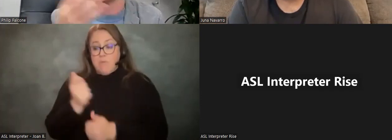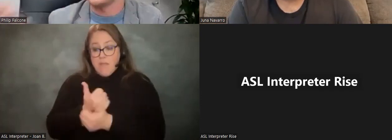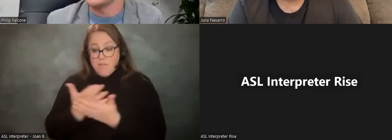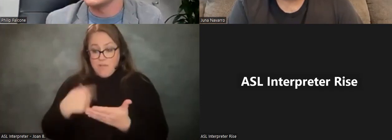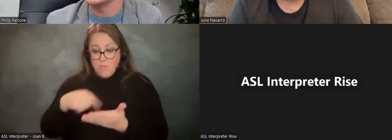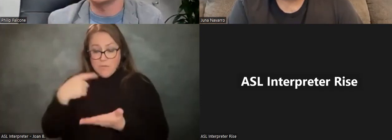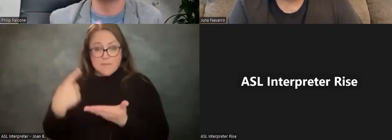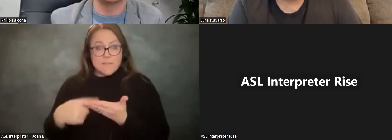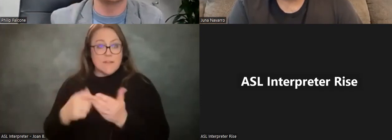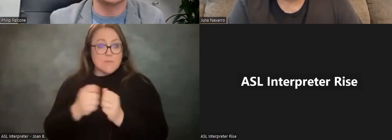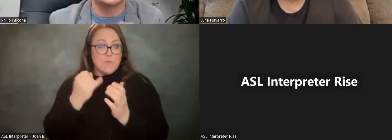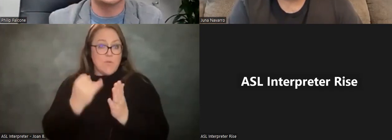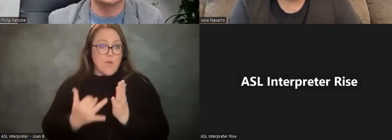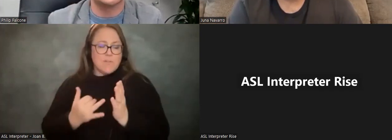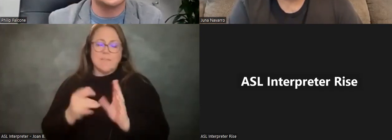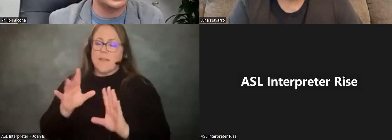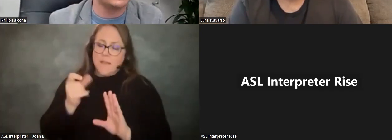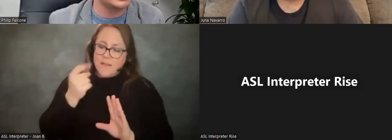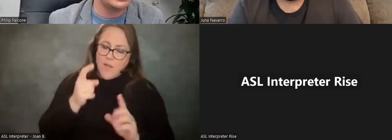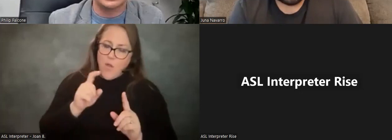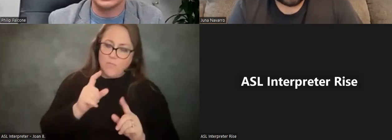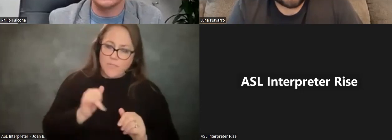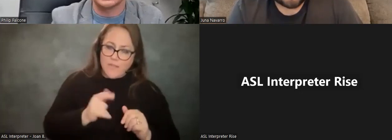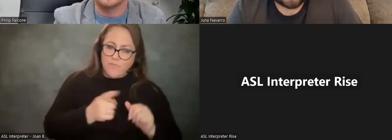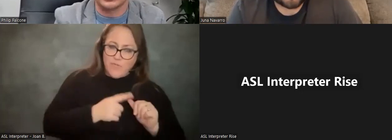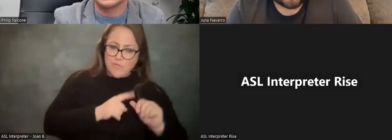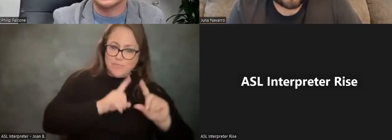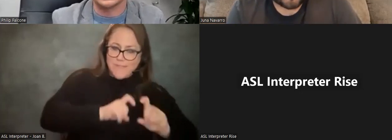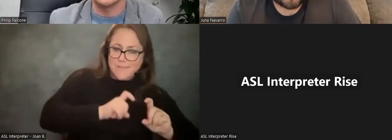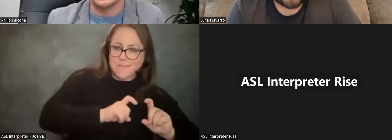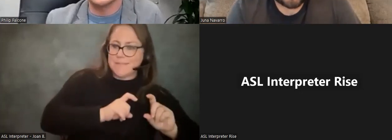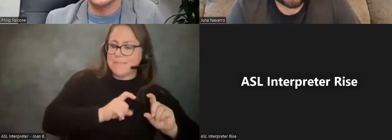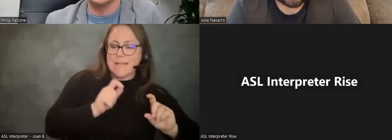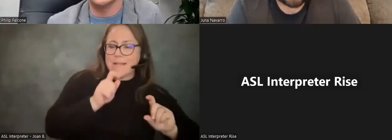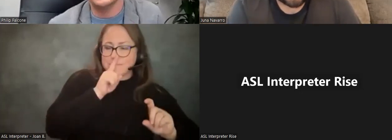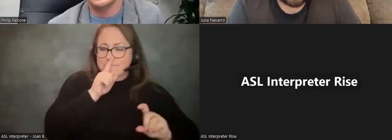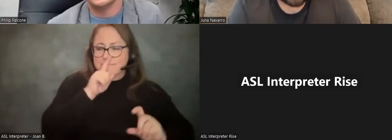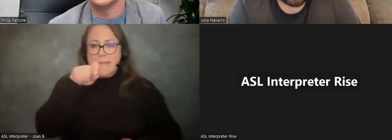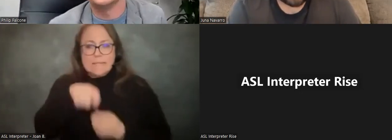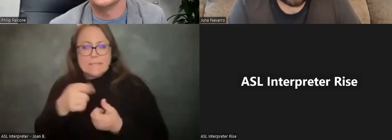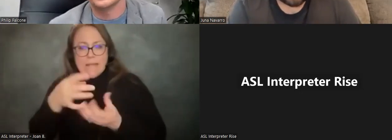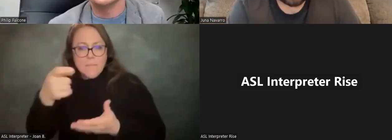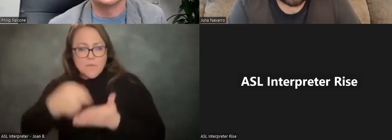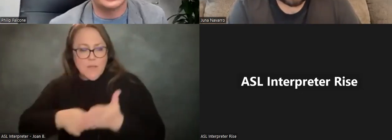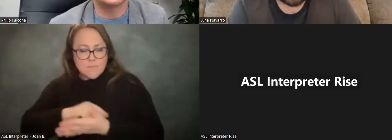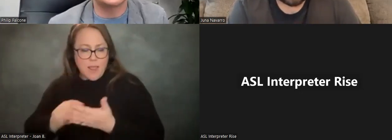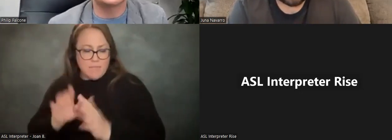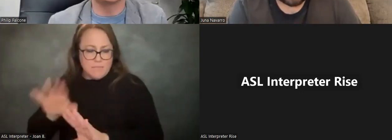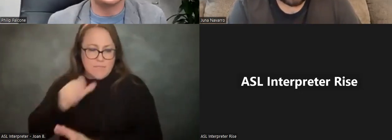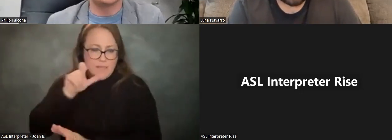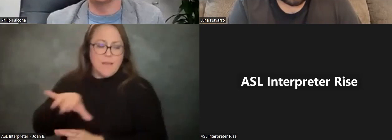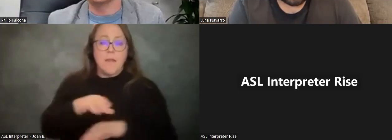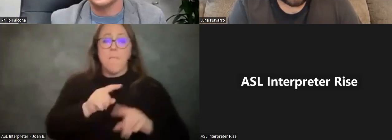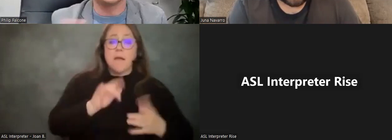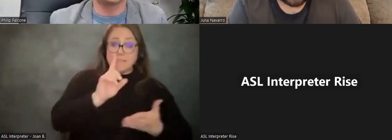discuss with artists, at least renderings, not necessarily kind of the nitty gritty of pricing and all of that stuff, but designs, things like that,